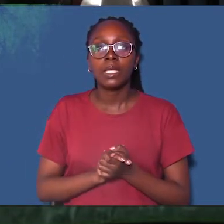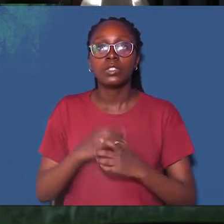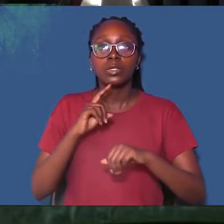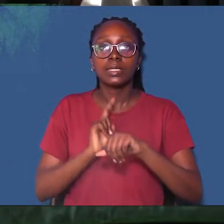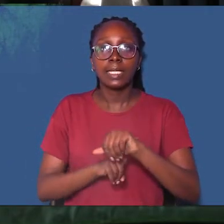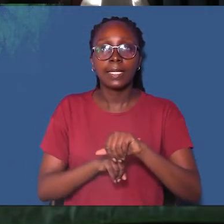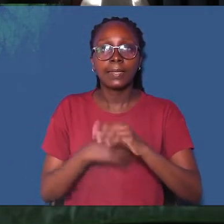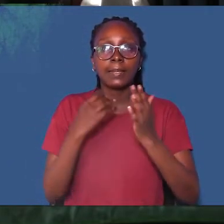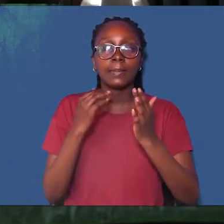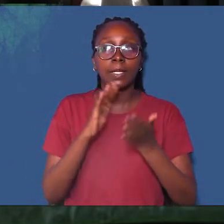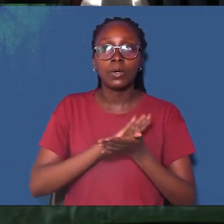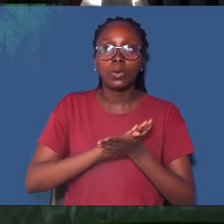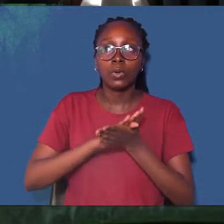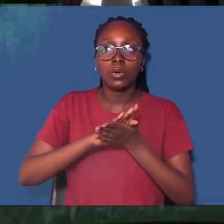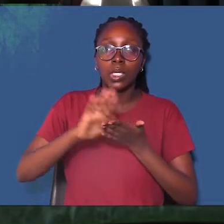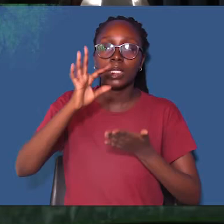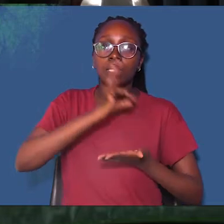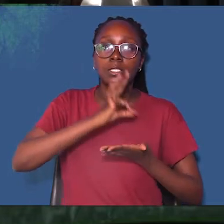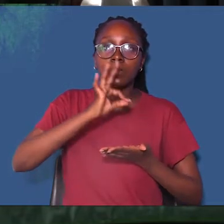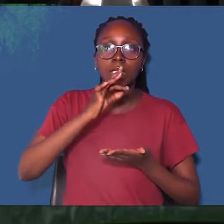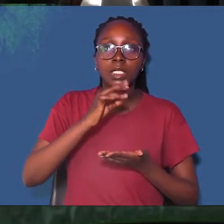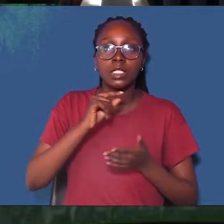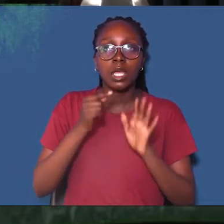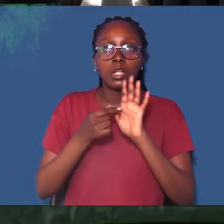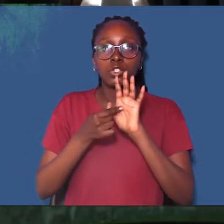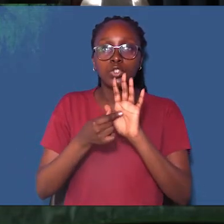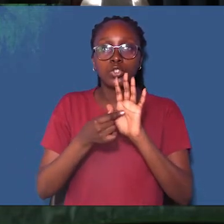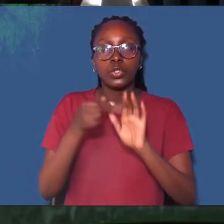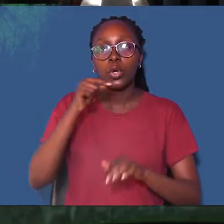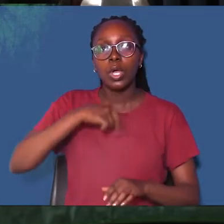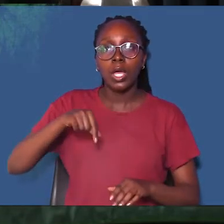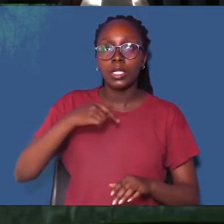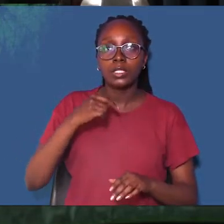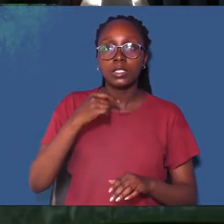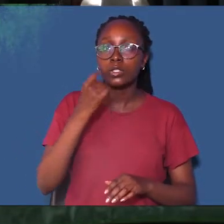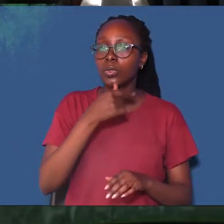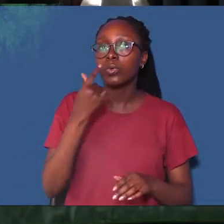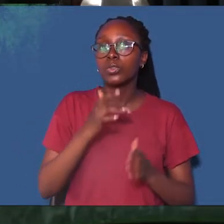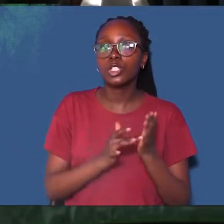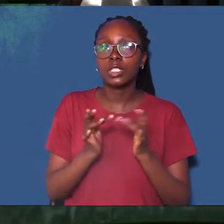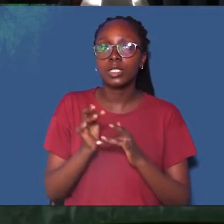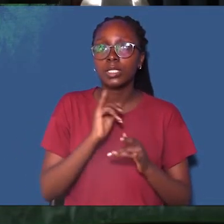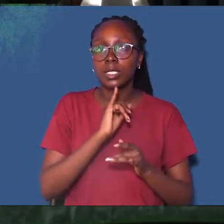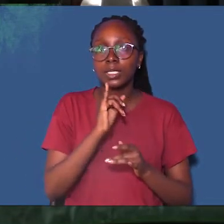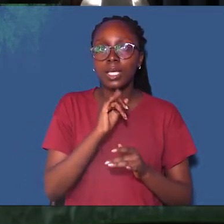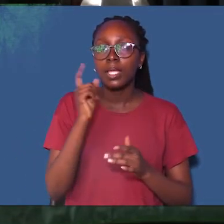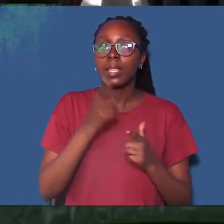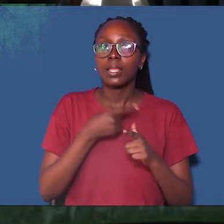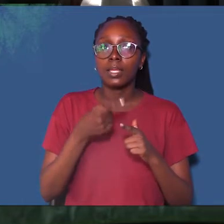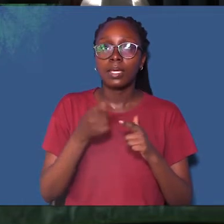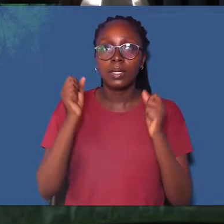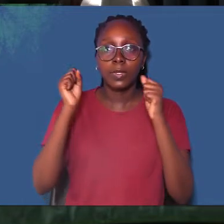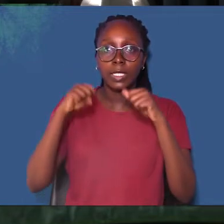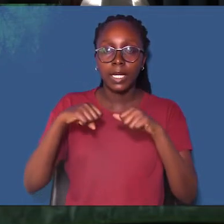who Jesus is, and we take him as he is, as Lord, as Savior and Messiah,